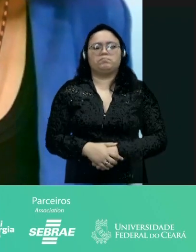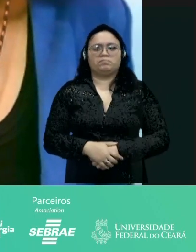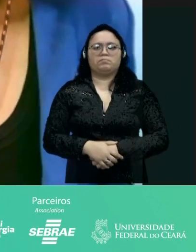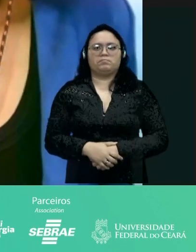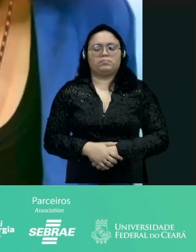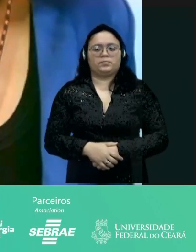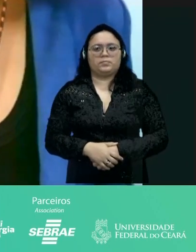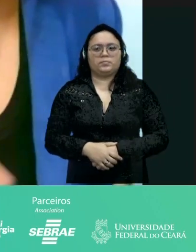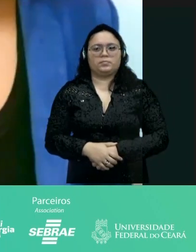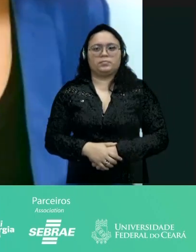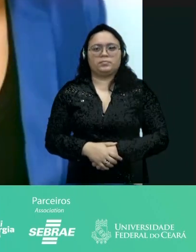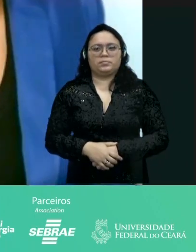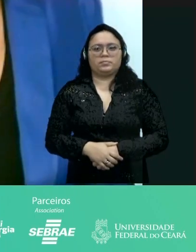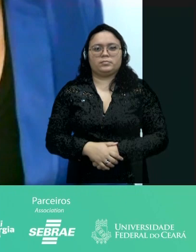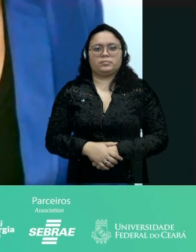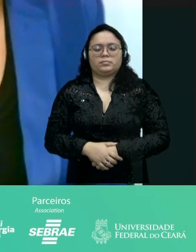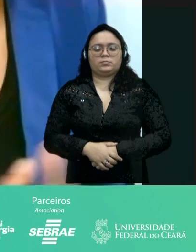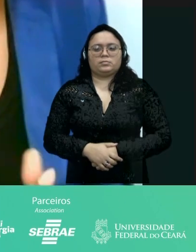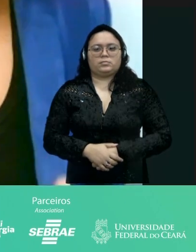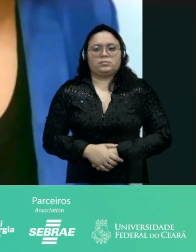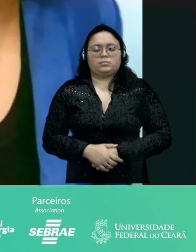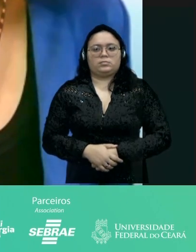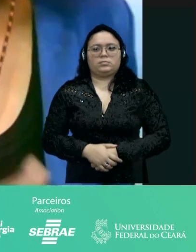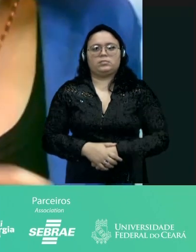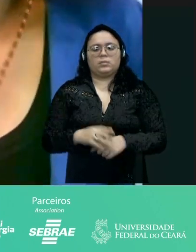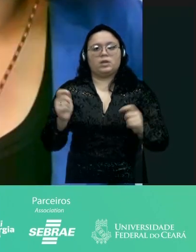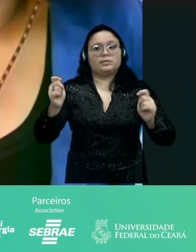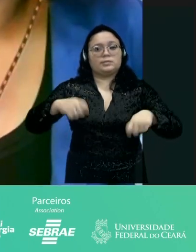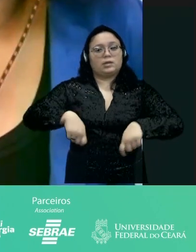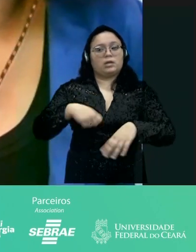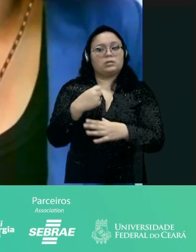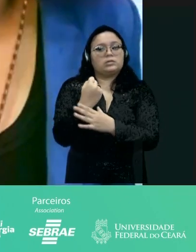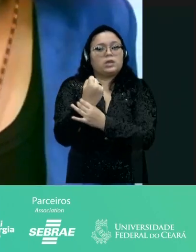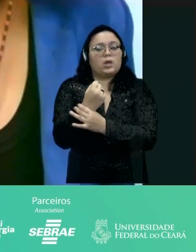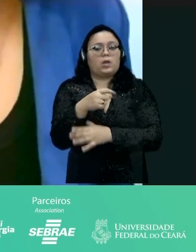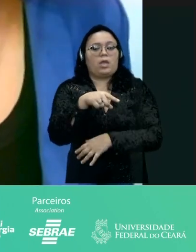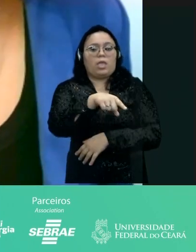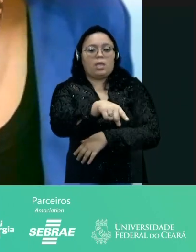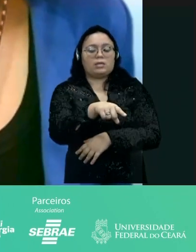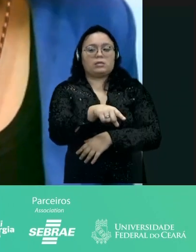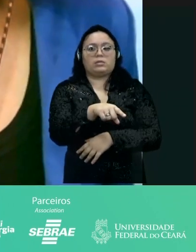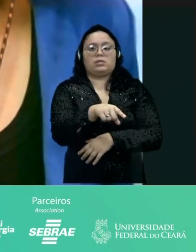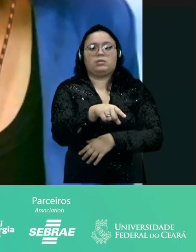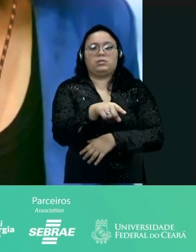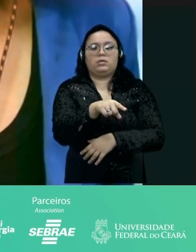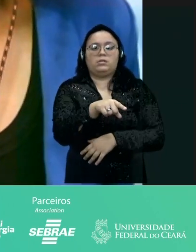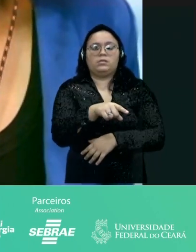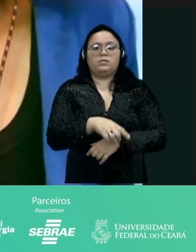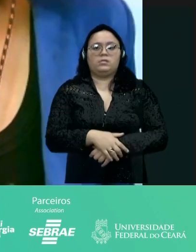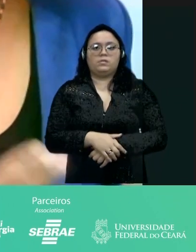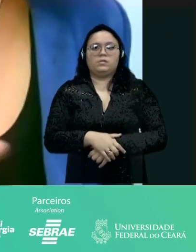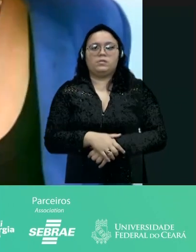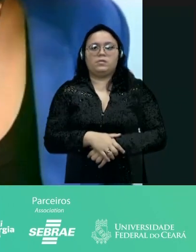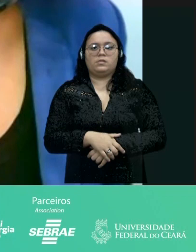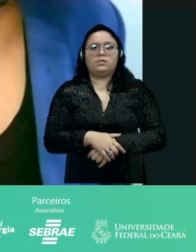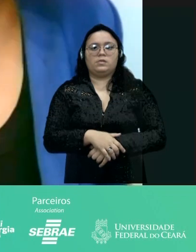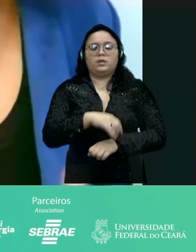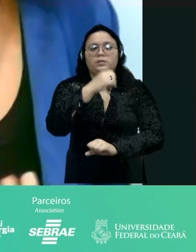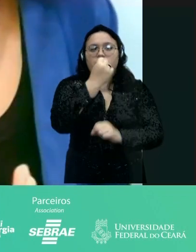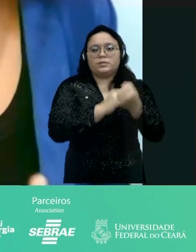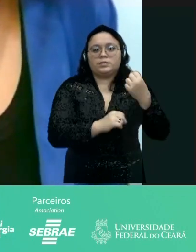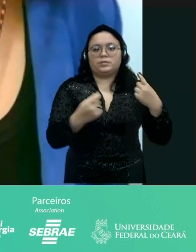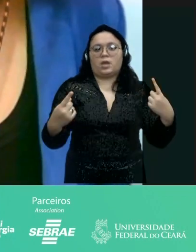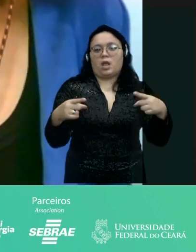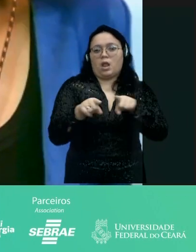how to assure that your facilities meet our facilities to create